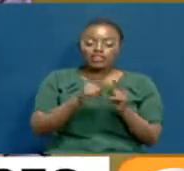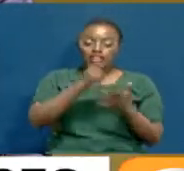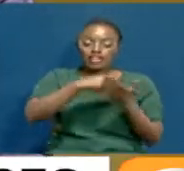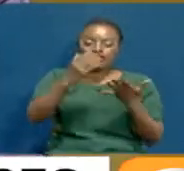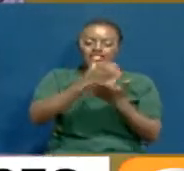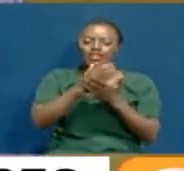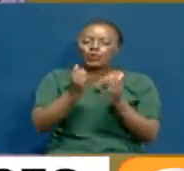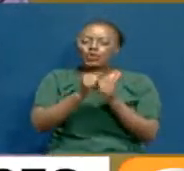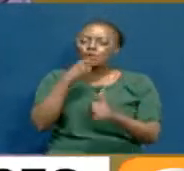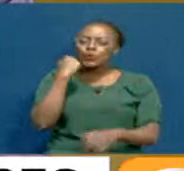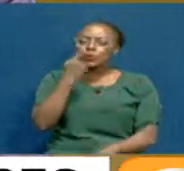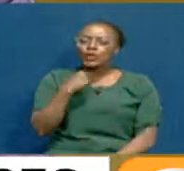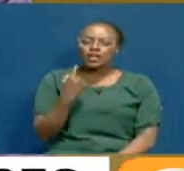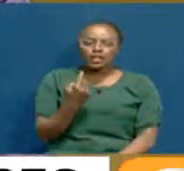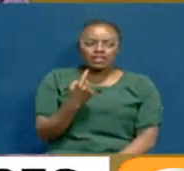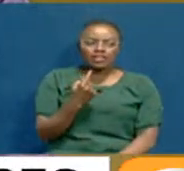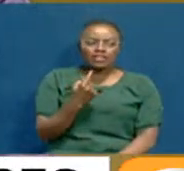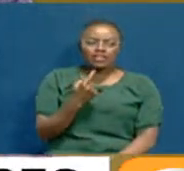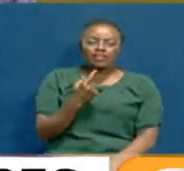who?